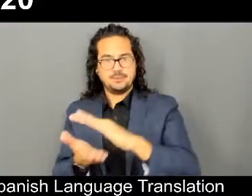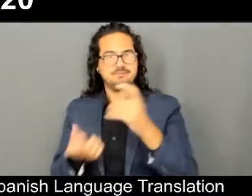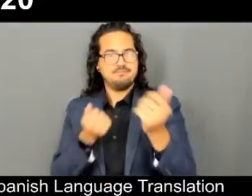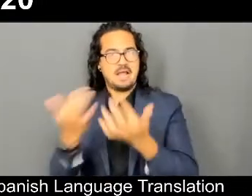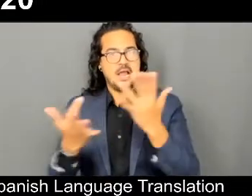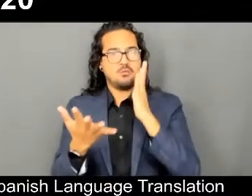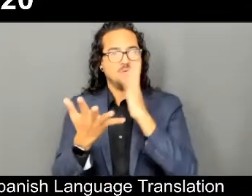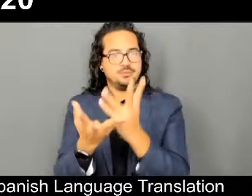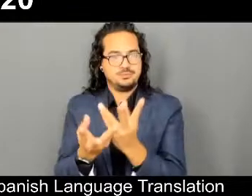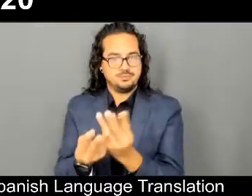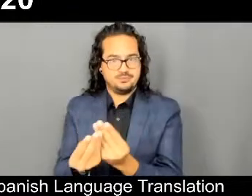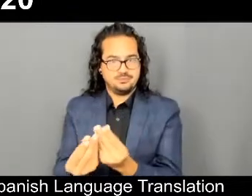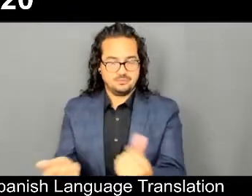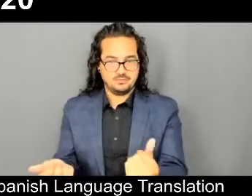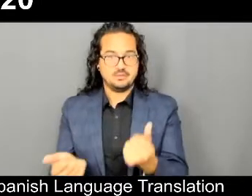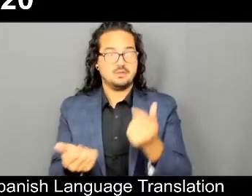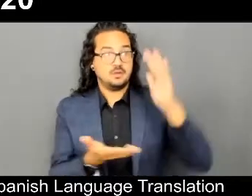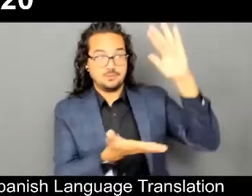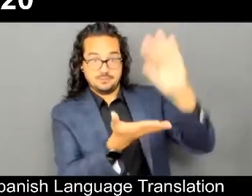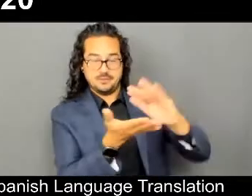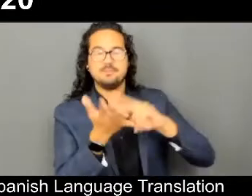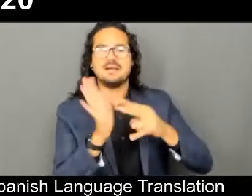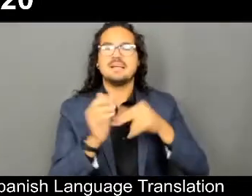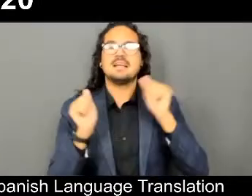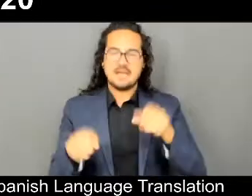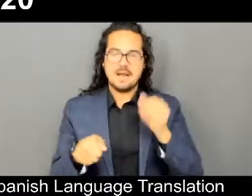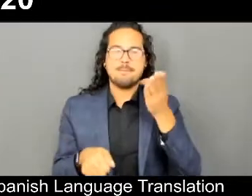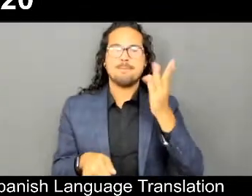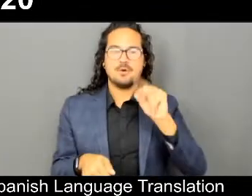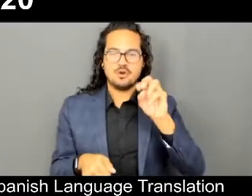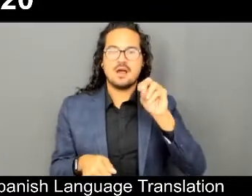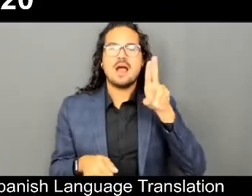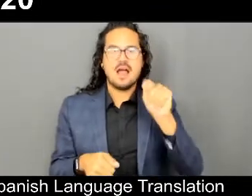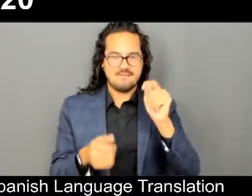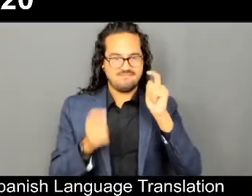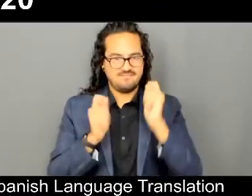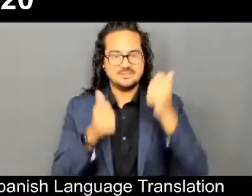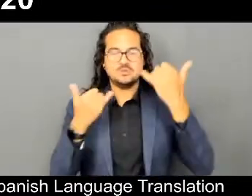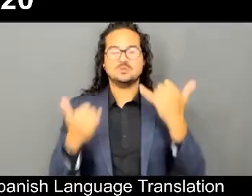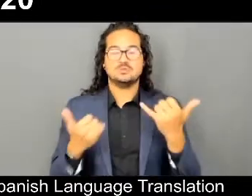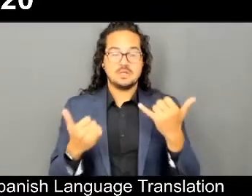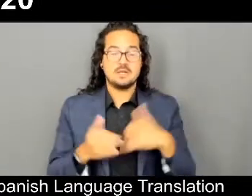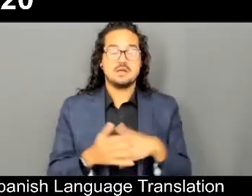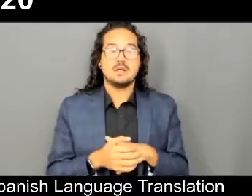out into Tuesday, Wednesday, our marine layer really shouldn't be